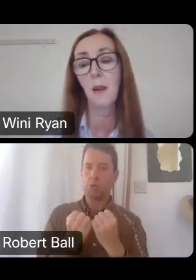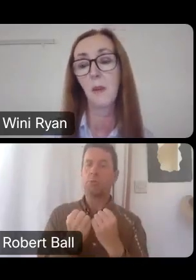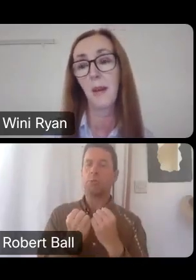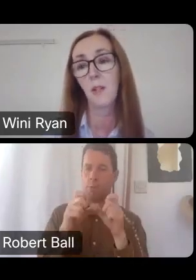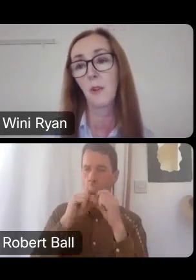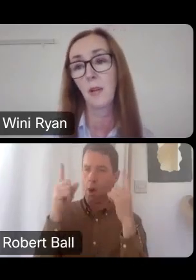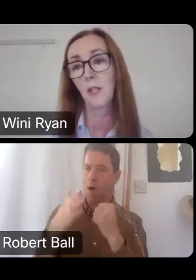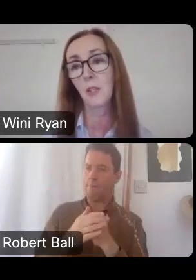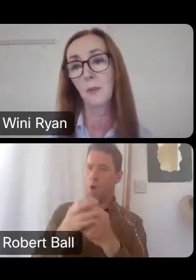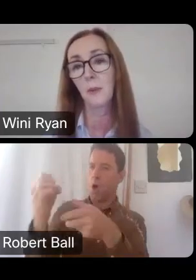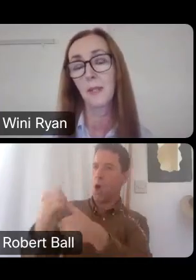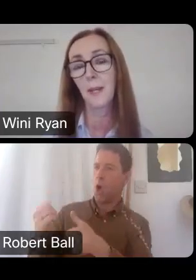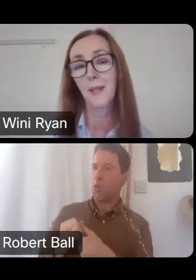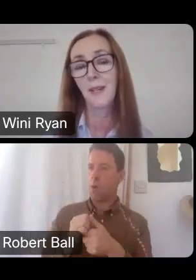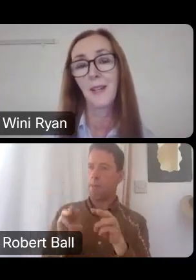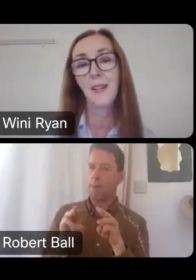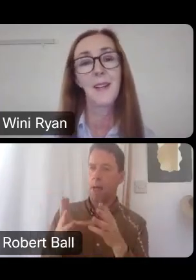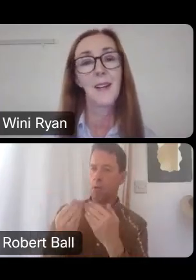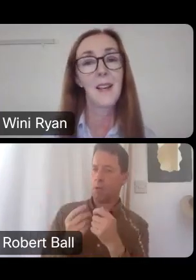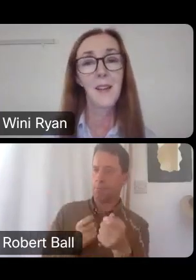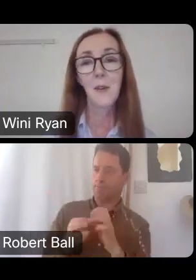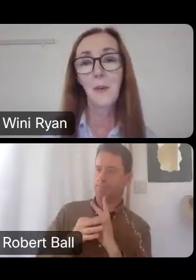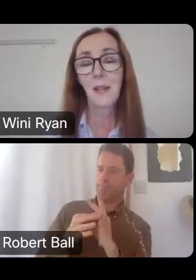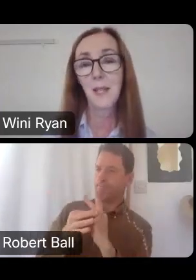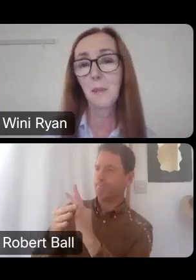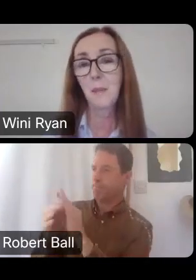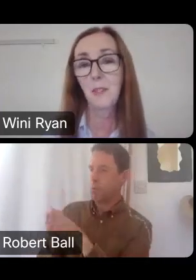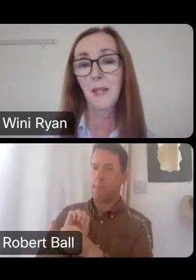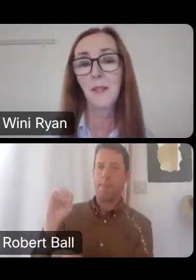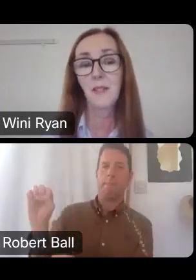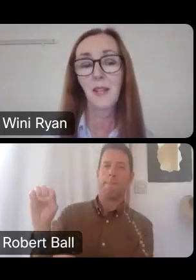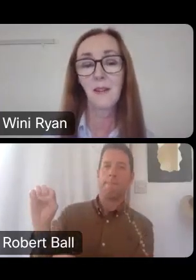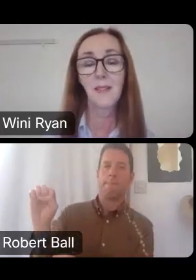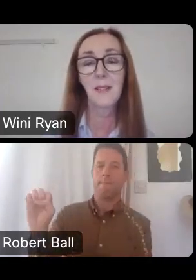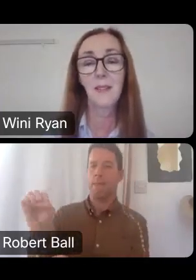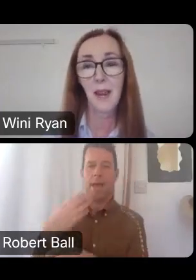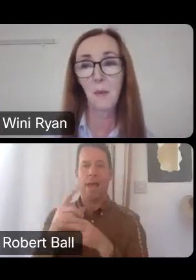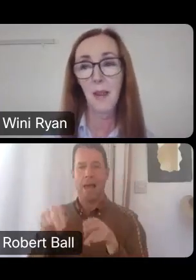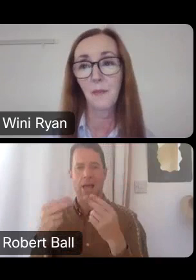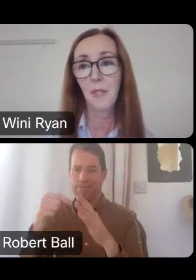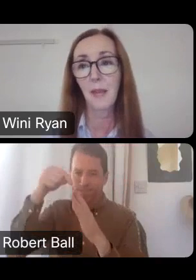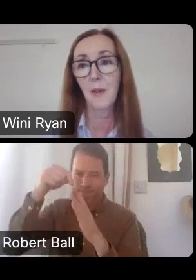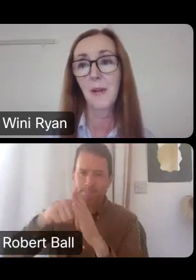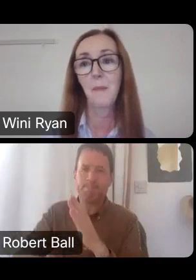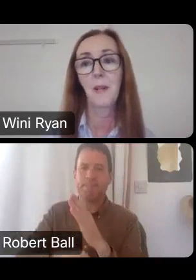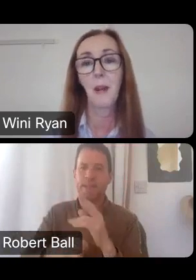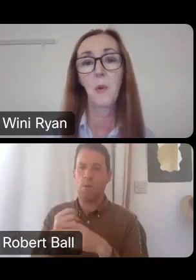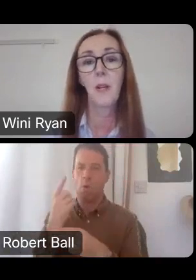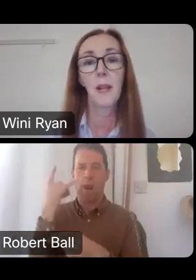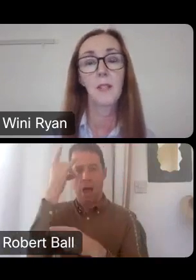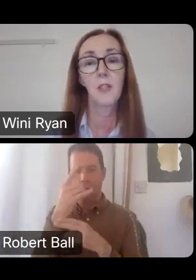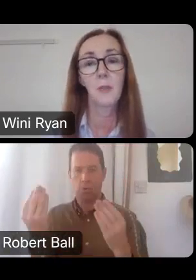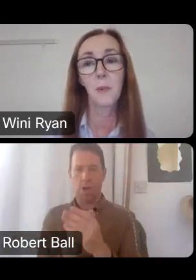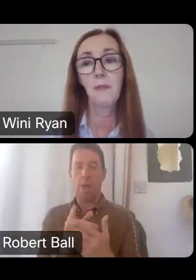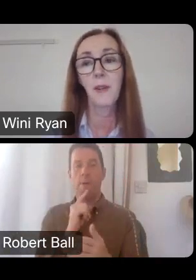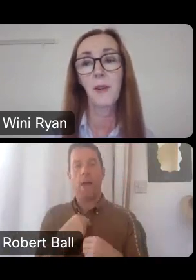and how you manage your relationships with them. I can't go in depth into any of these areas in the hour we have together, but I would